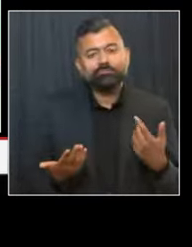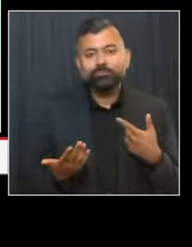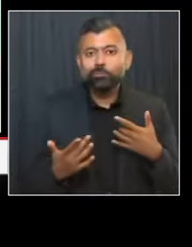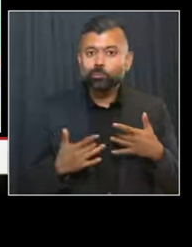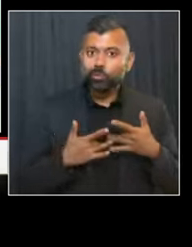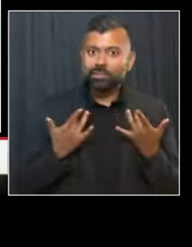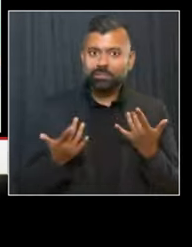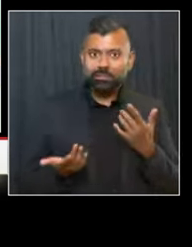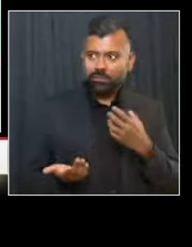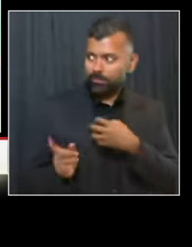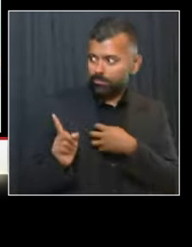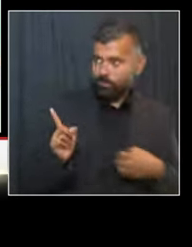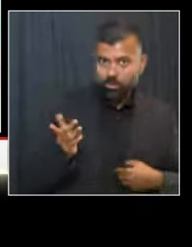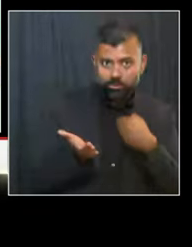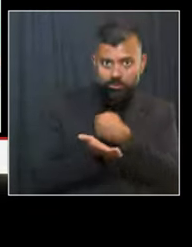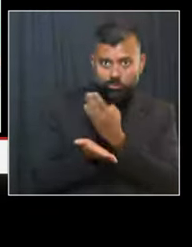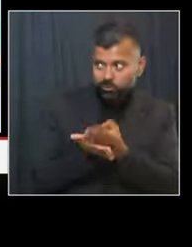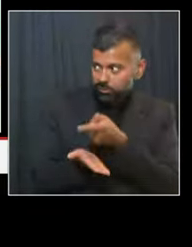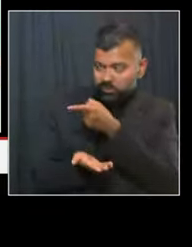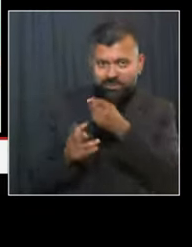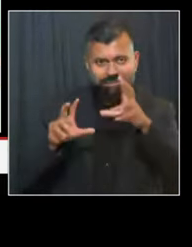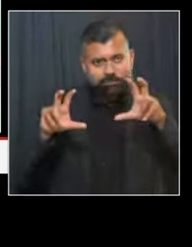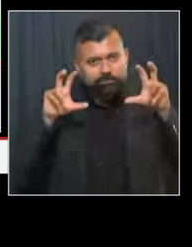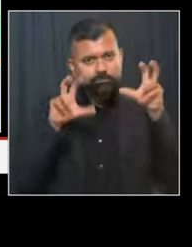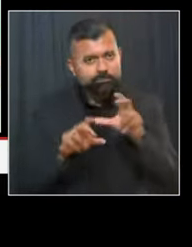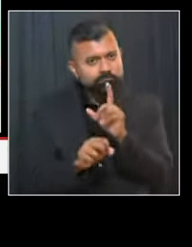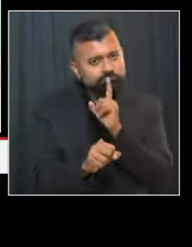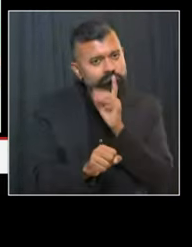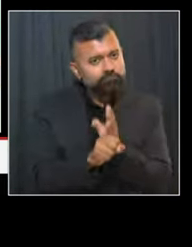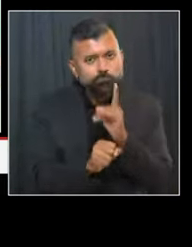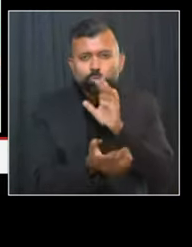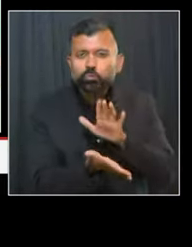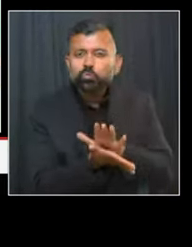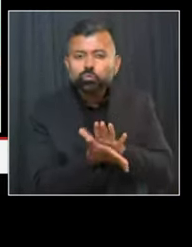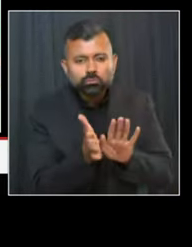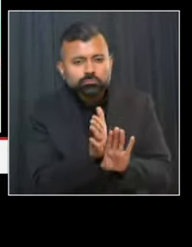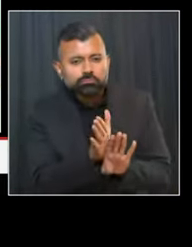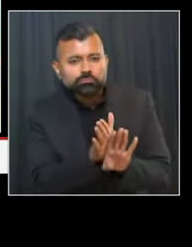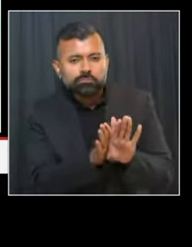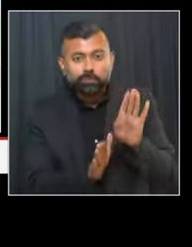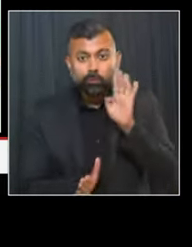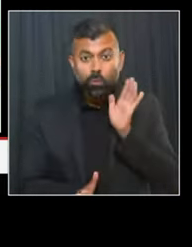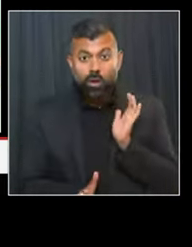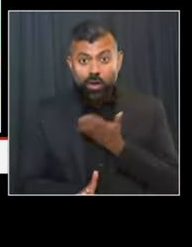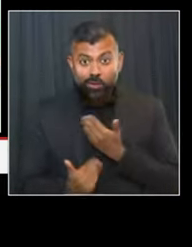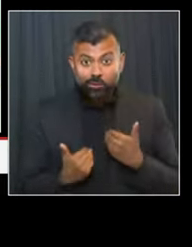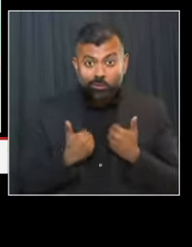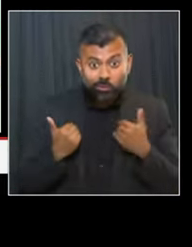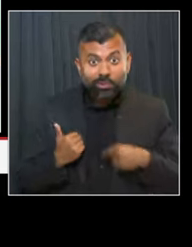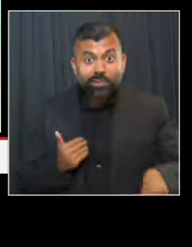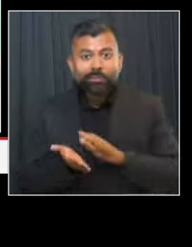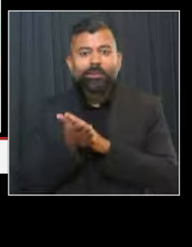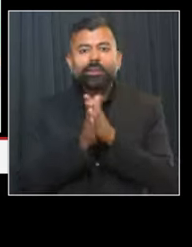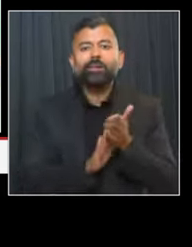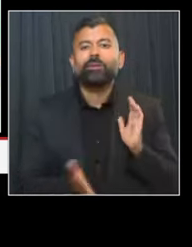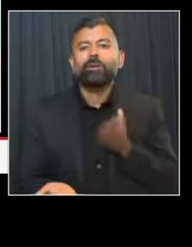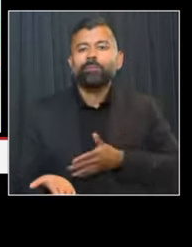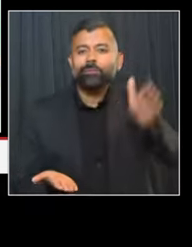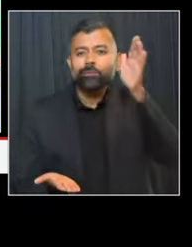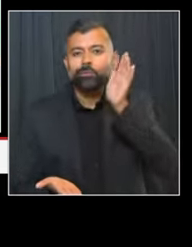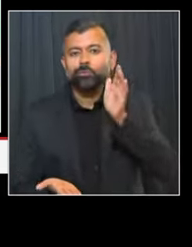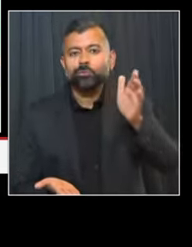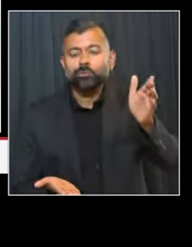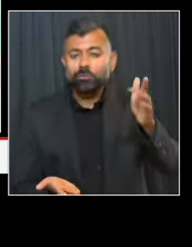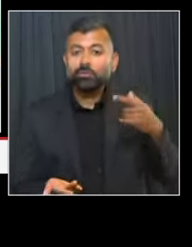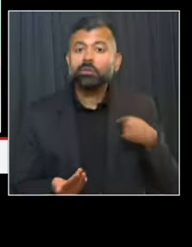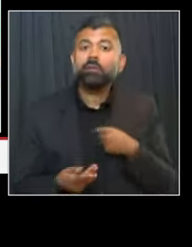historic investments in the future. And we can be really proud collectively of these investments because we are investing in success. I